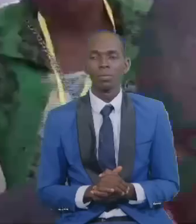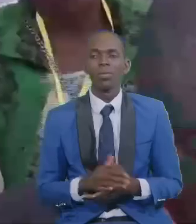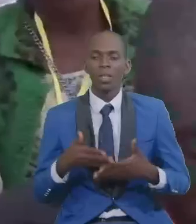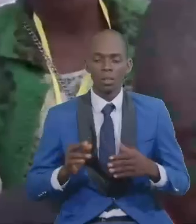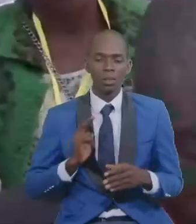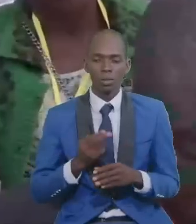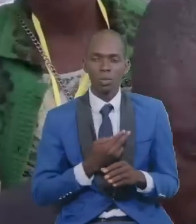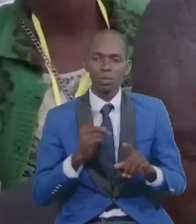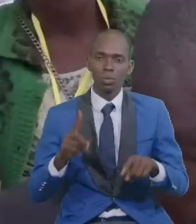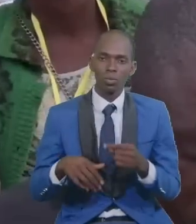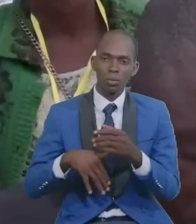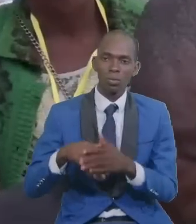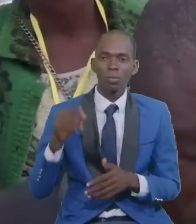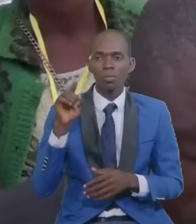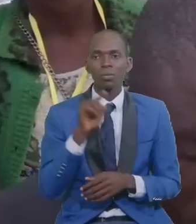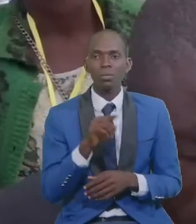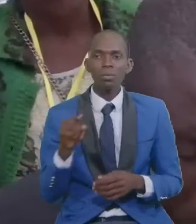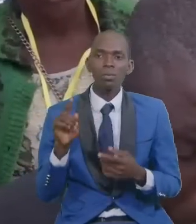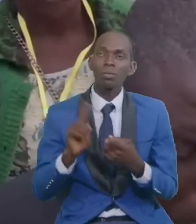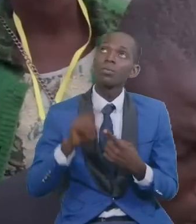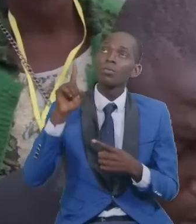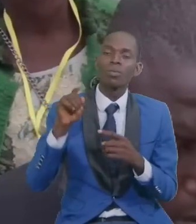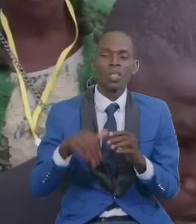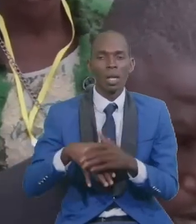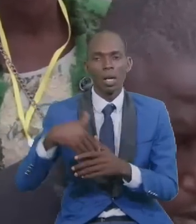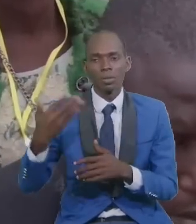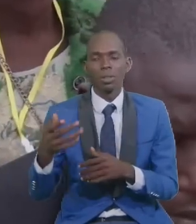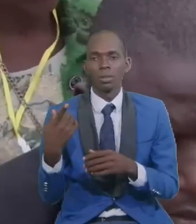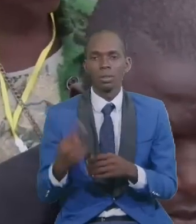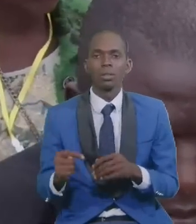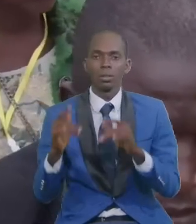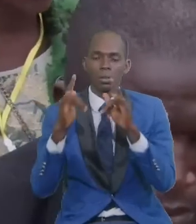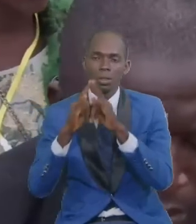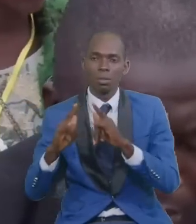forth, therefore, unto him without the camp,